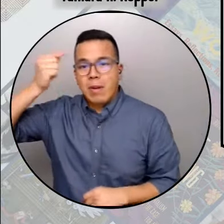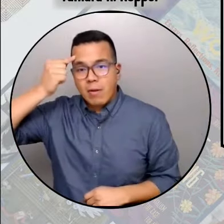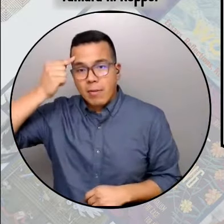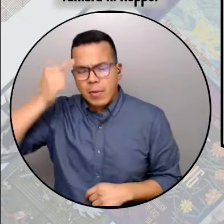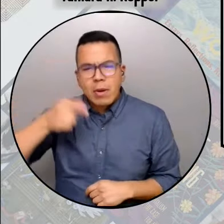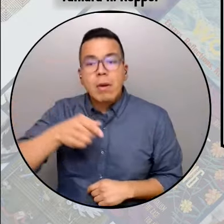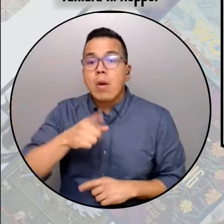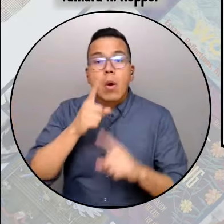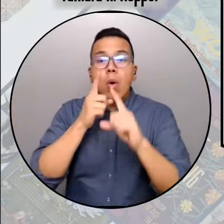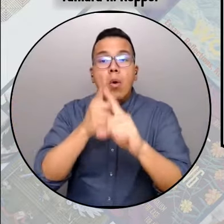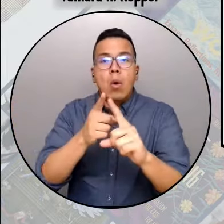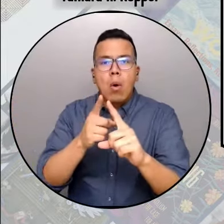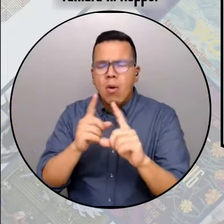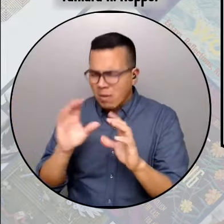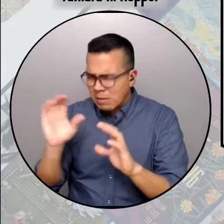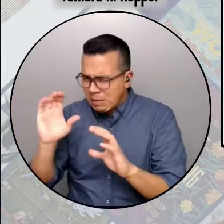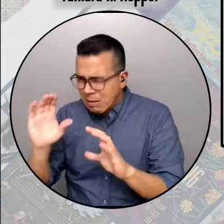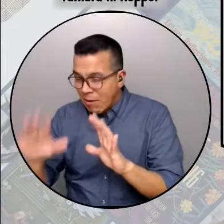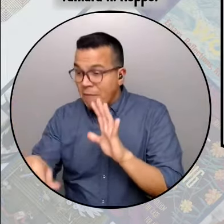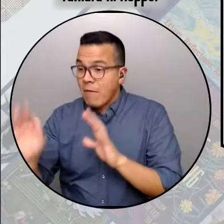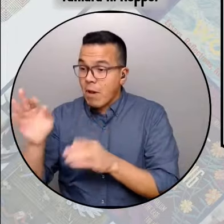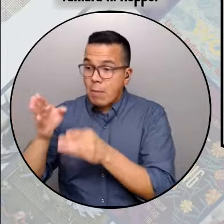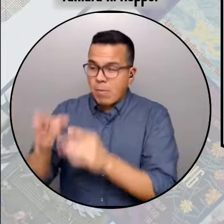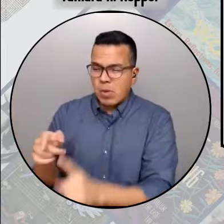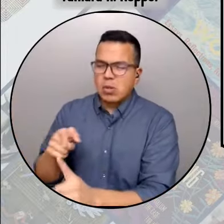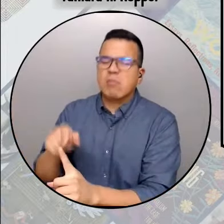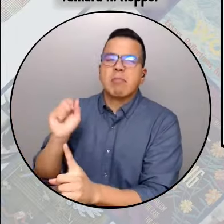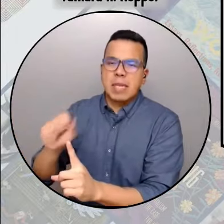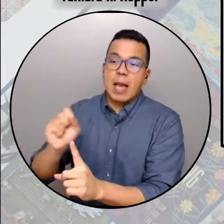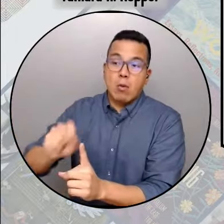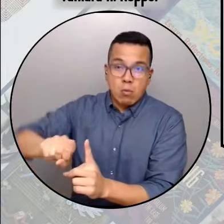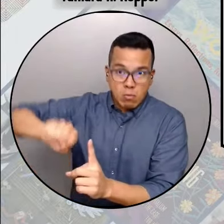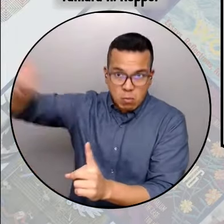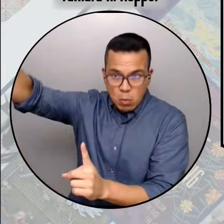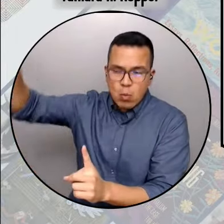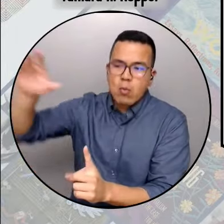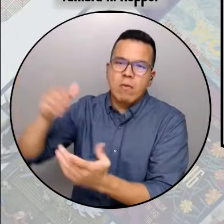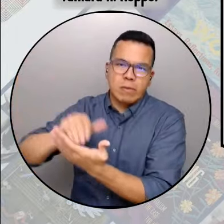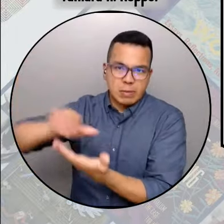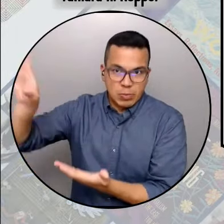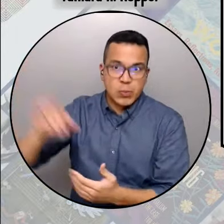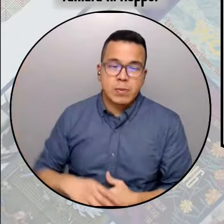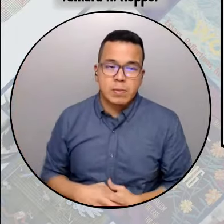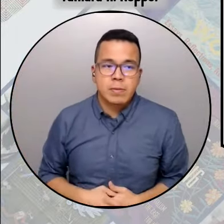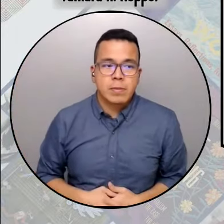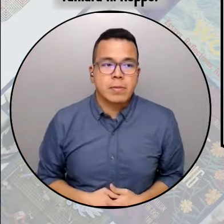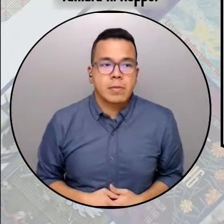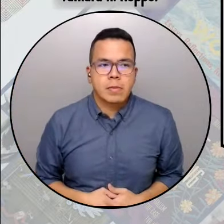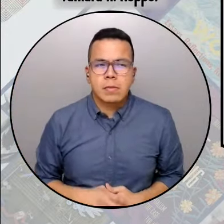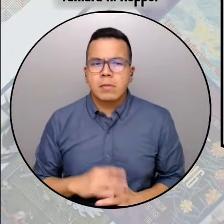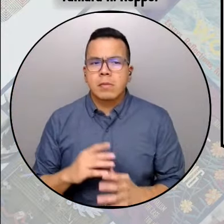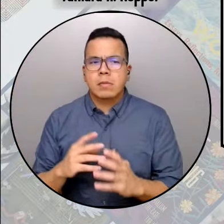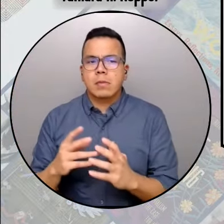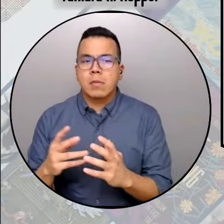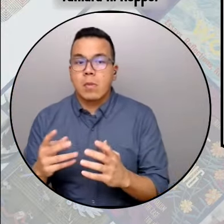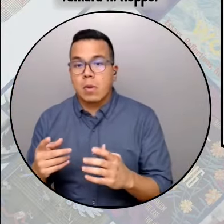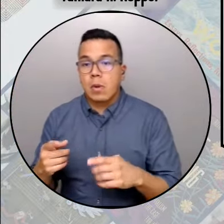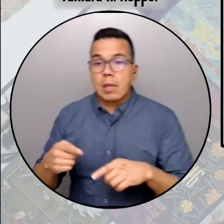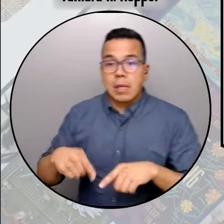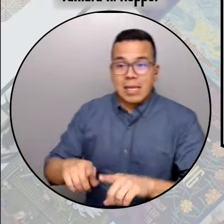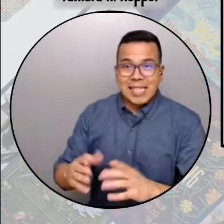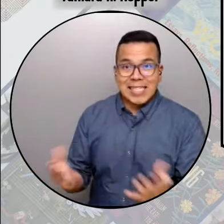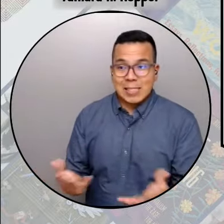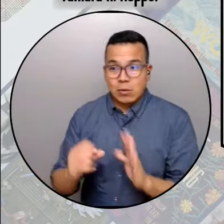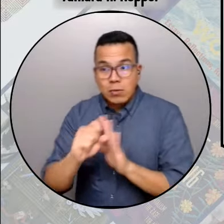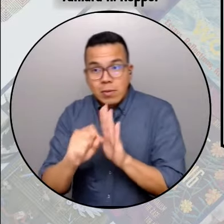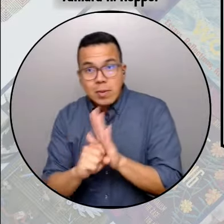unquote removable or deportable, right? And so they're trying to identify them while they're still in state or local custody.